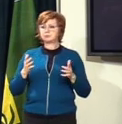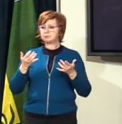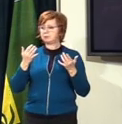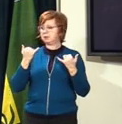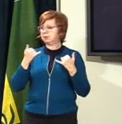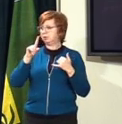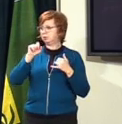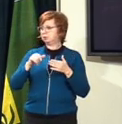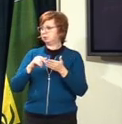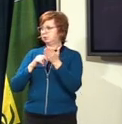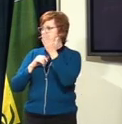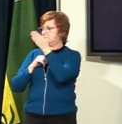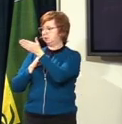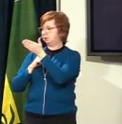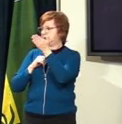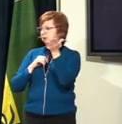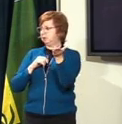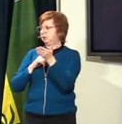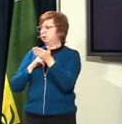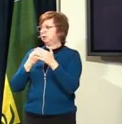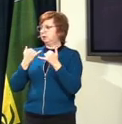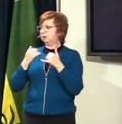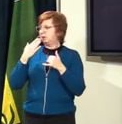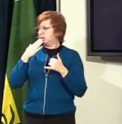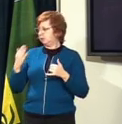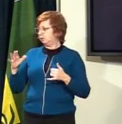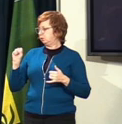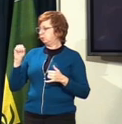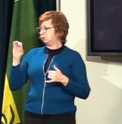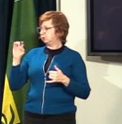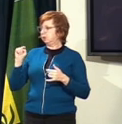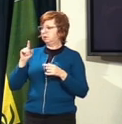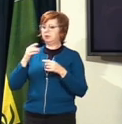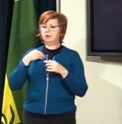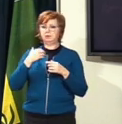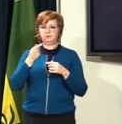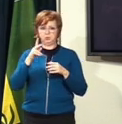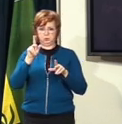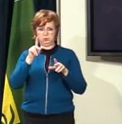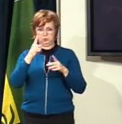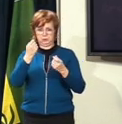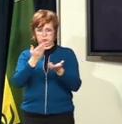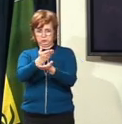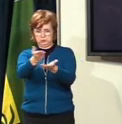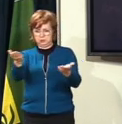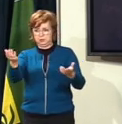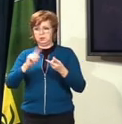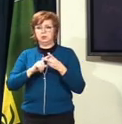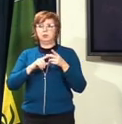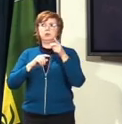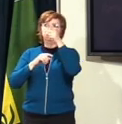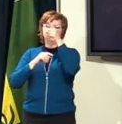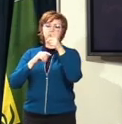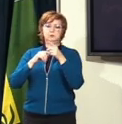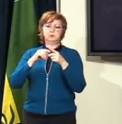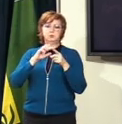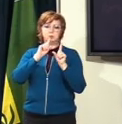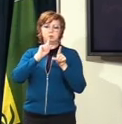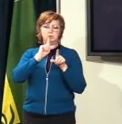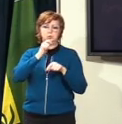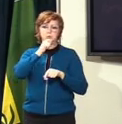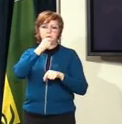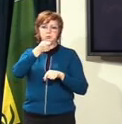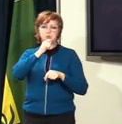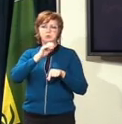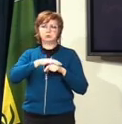Scott. We'll move to questions and answers then. We have a few in the room with me, and there's also a few on the line. For those